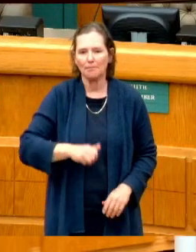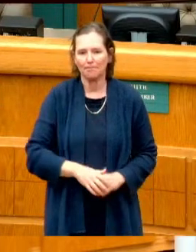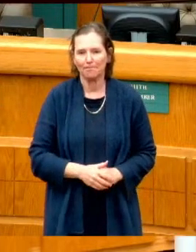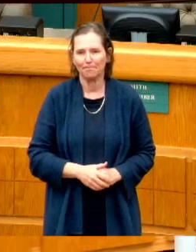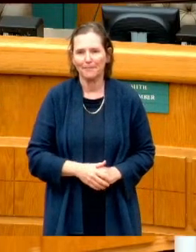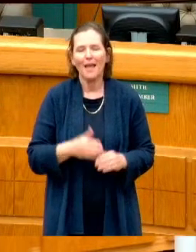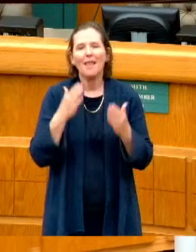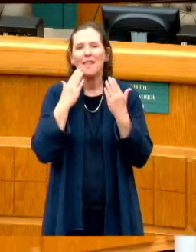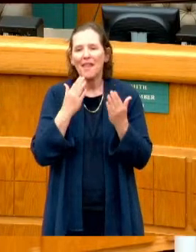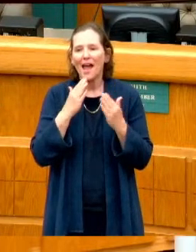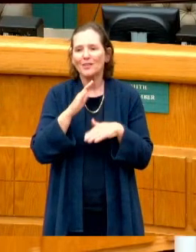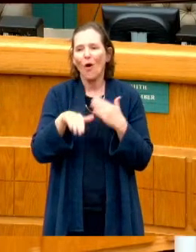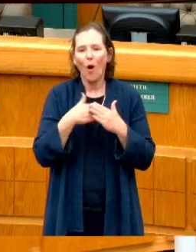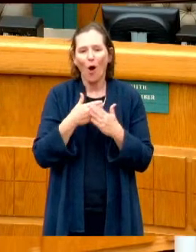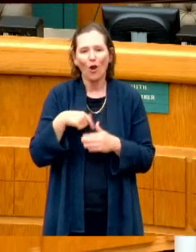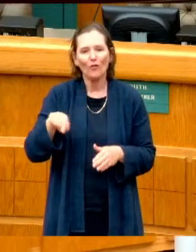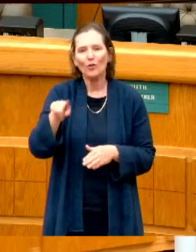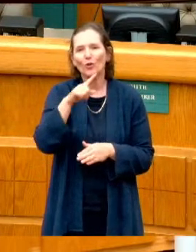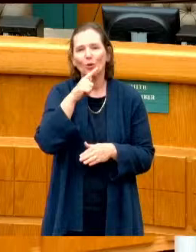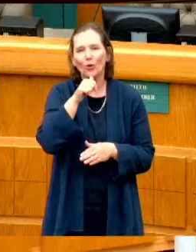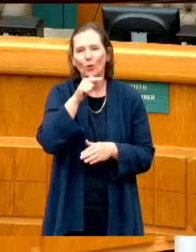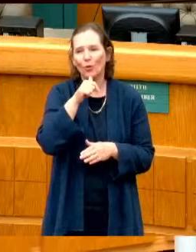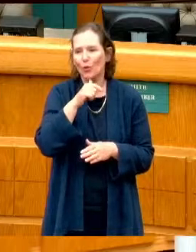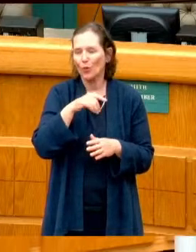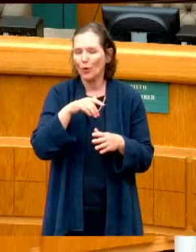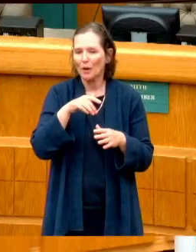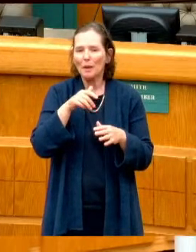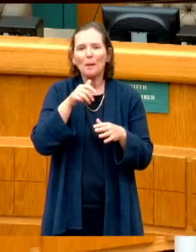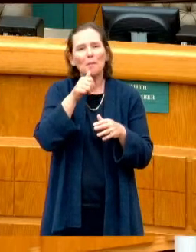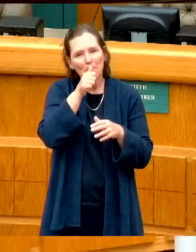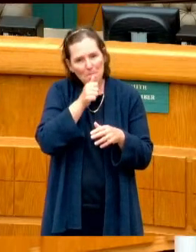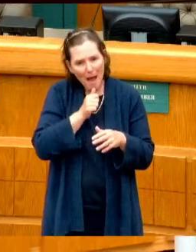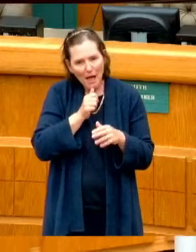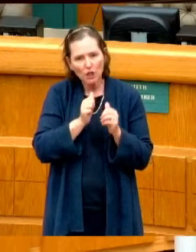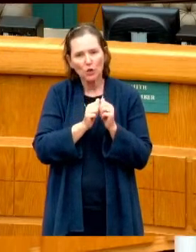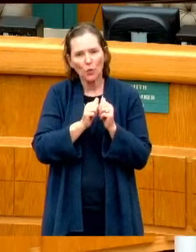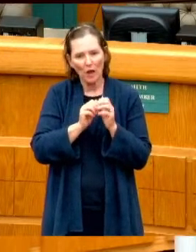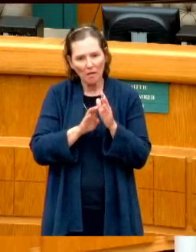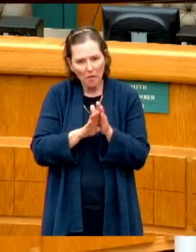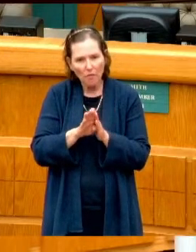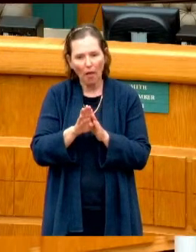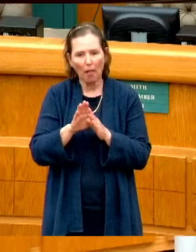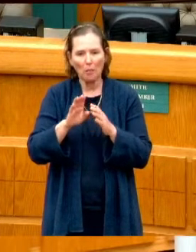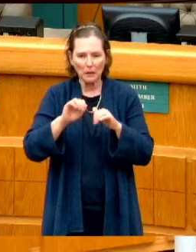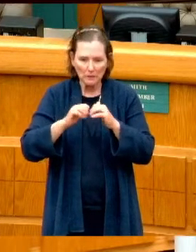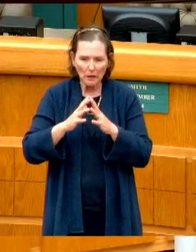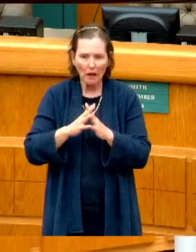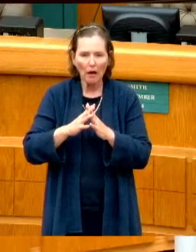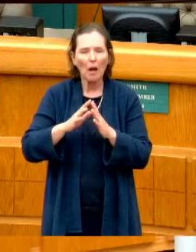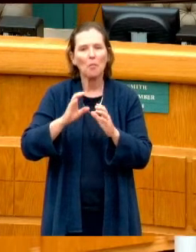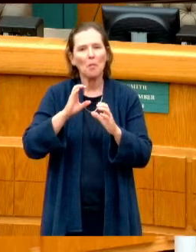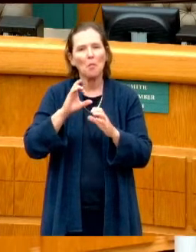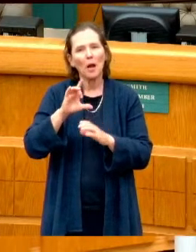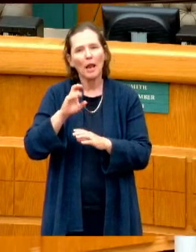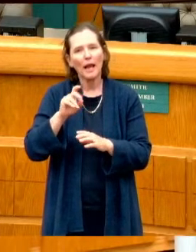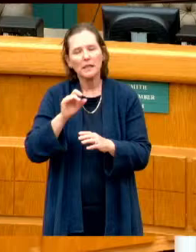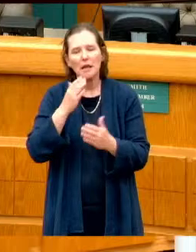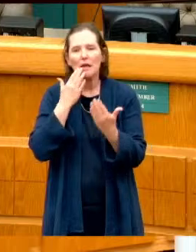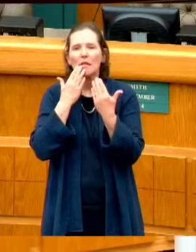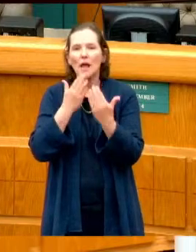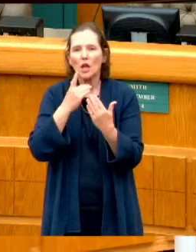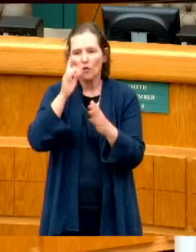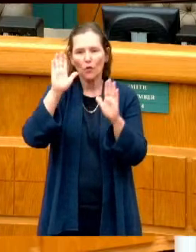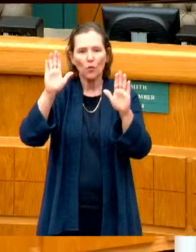all of you who were patient with us. Thank you for all of the great feedback that you give to us so that we